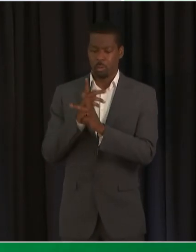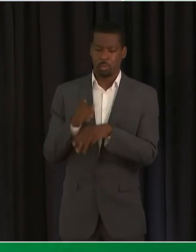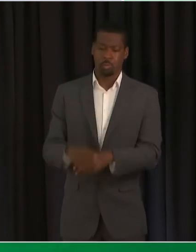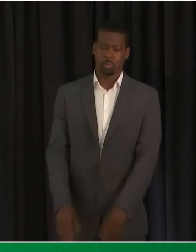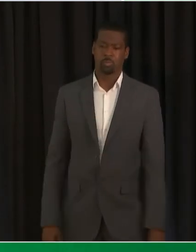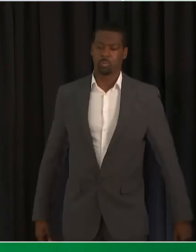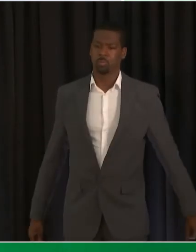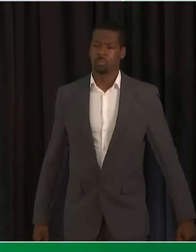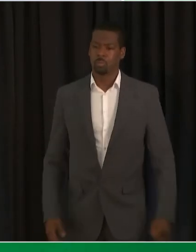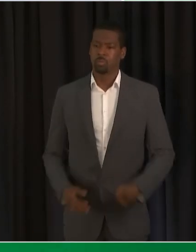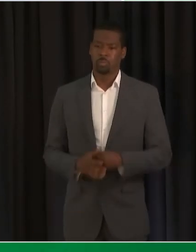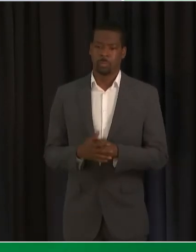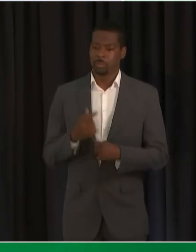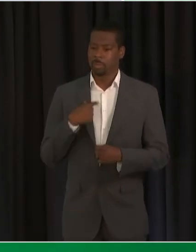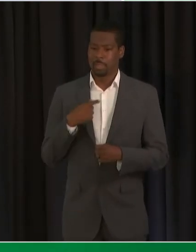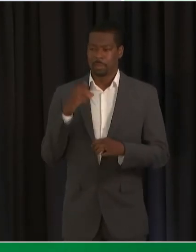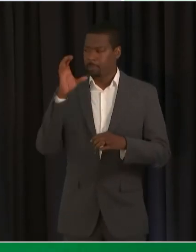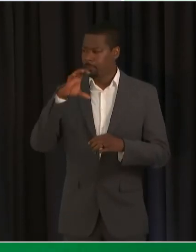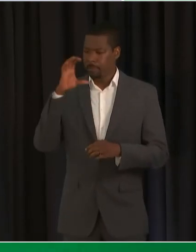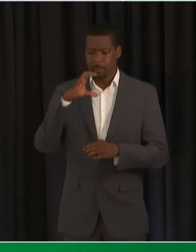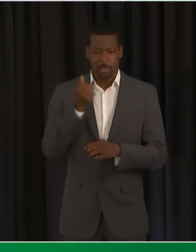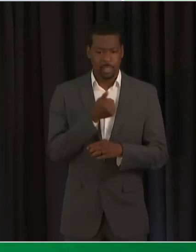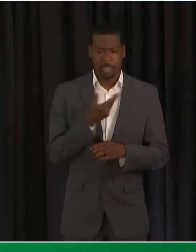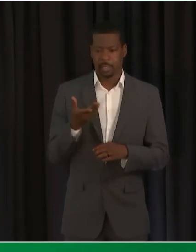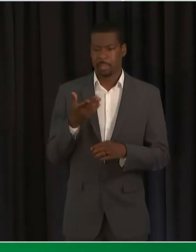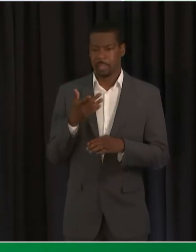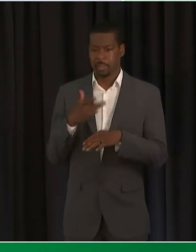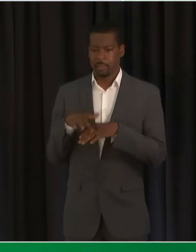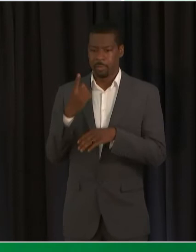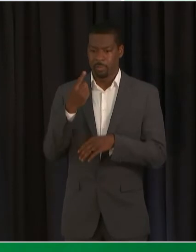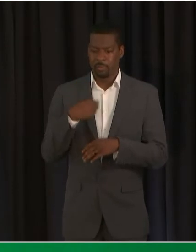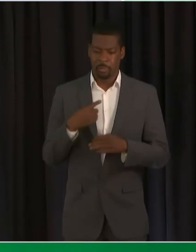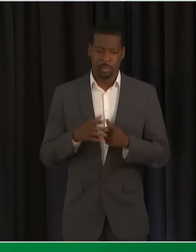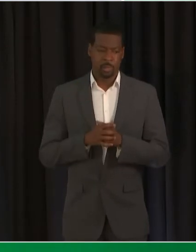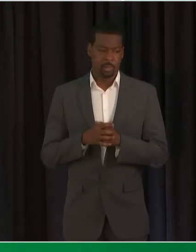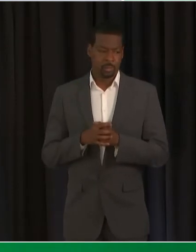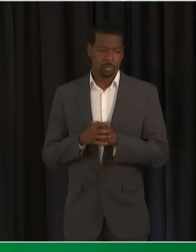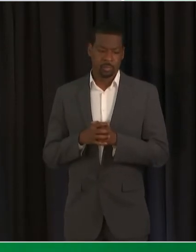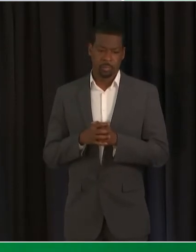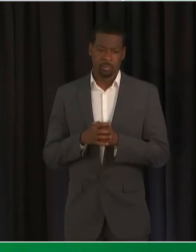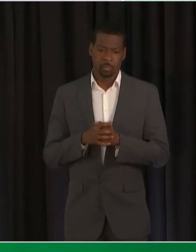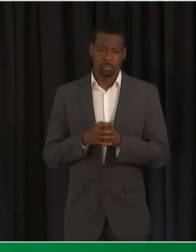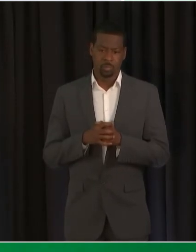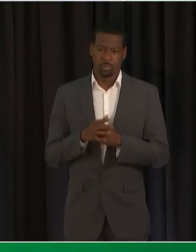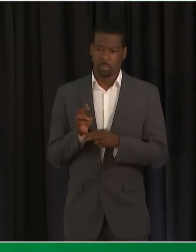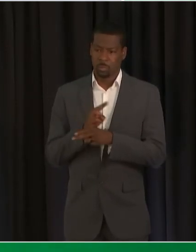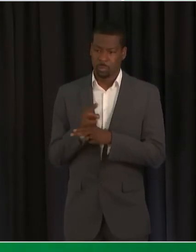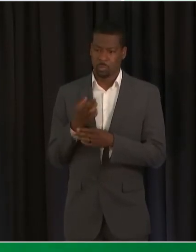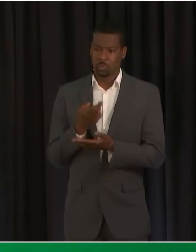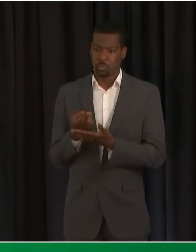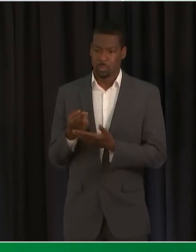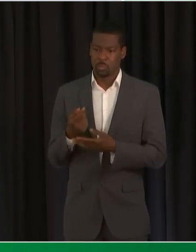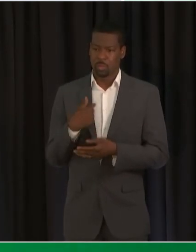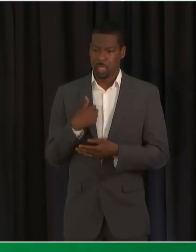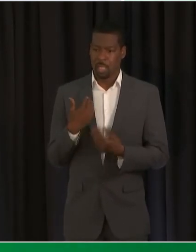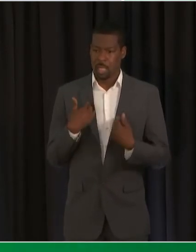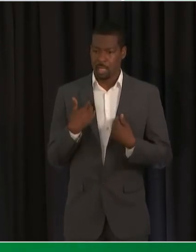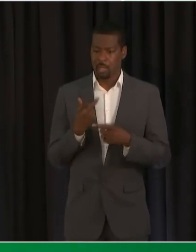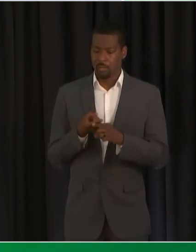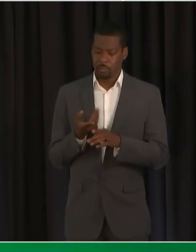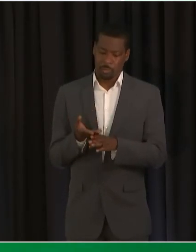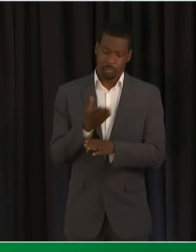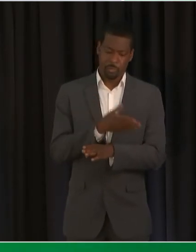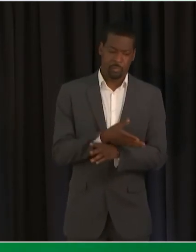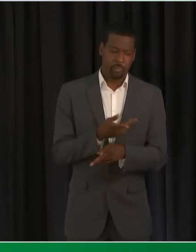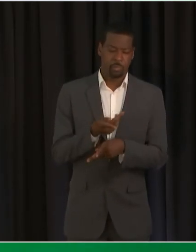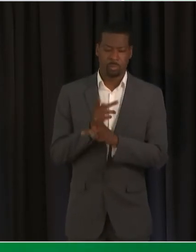I went for anything that was available to me, and again, just used the resources that I had from the